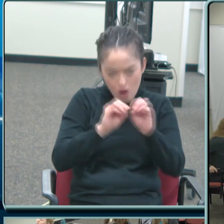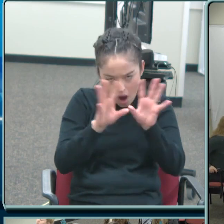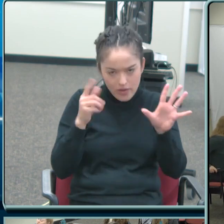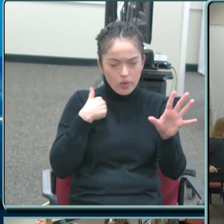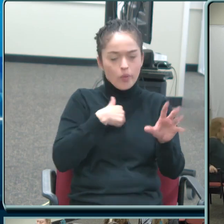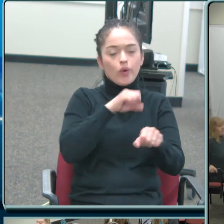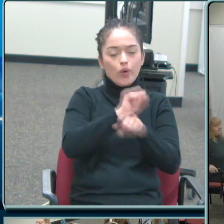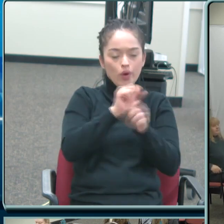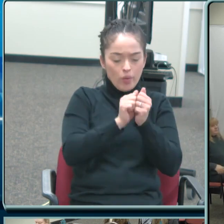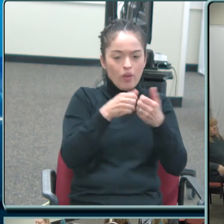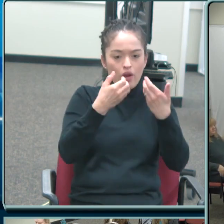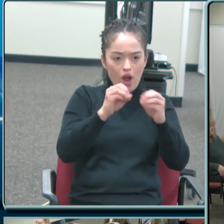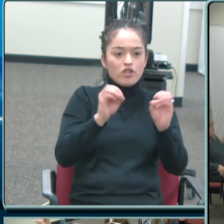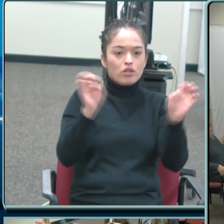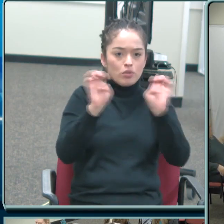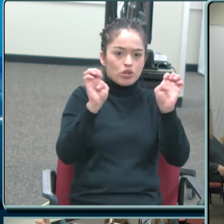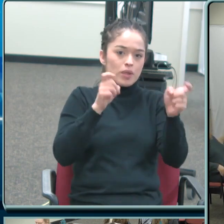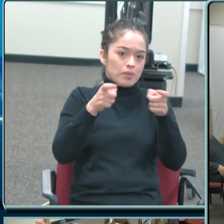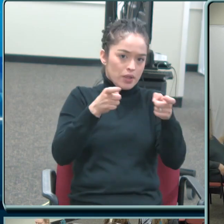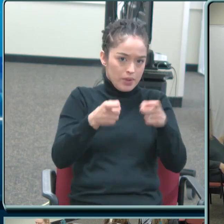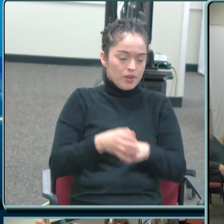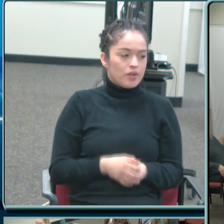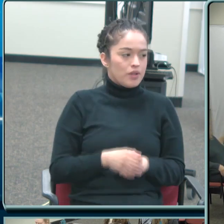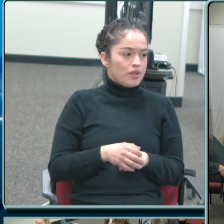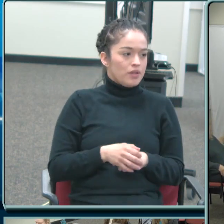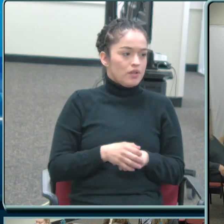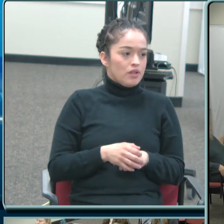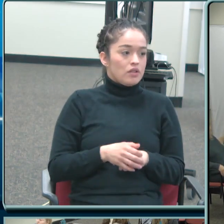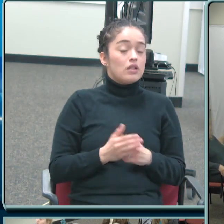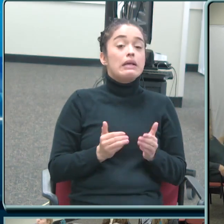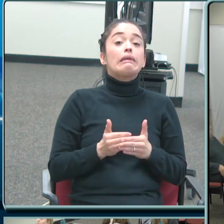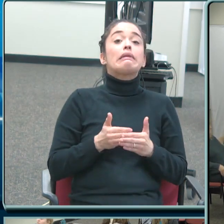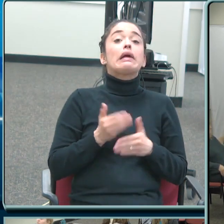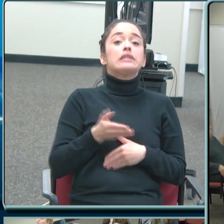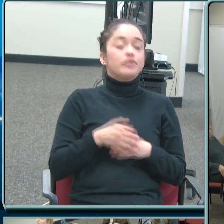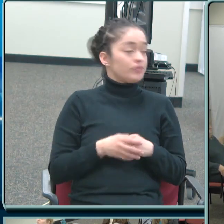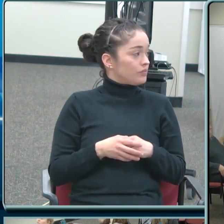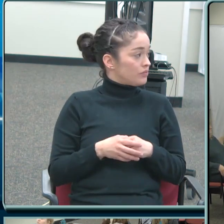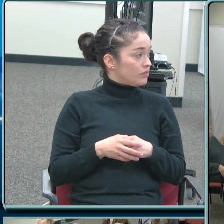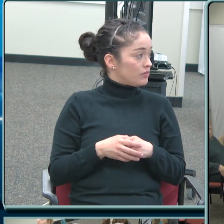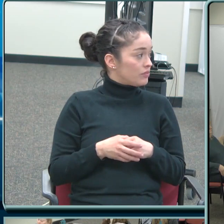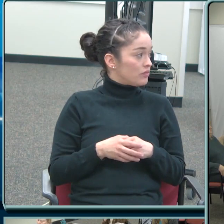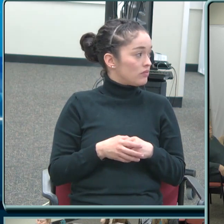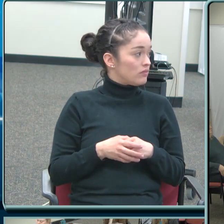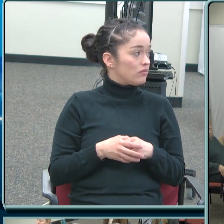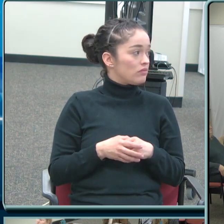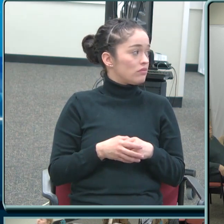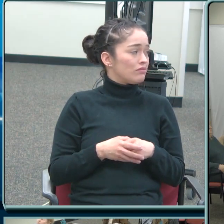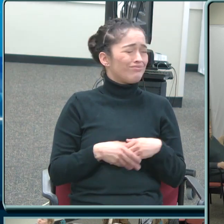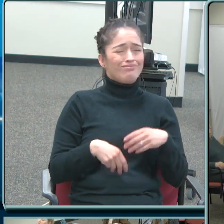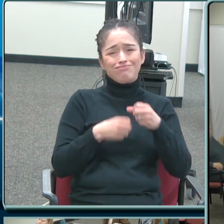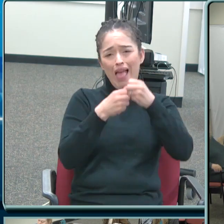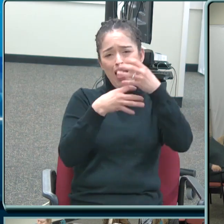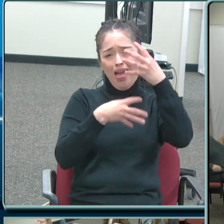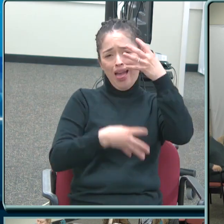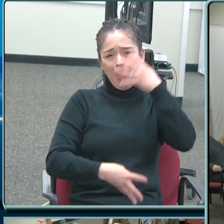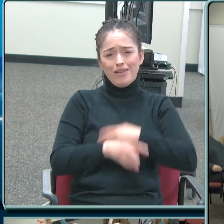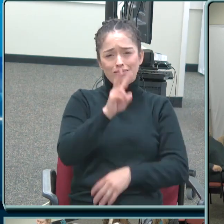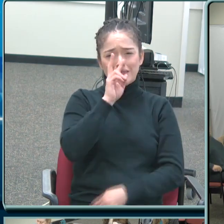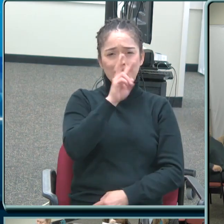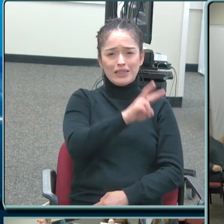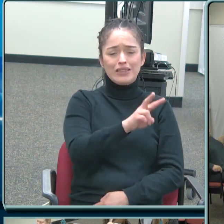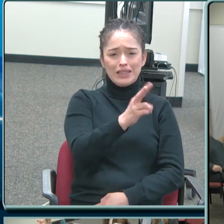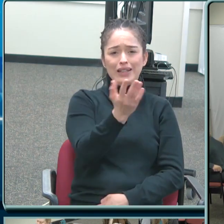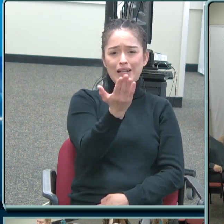very closely with our Office of Emergency Management. Next slide. So here you can see an overview of the